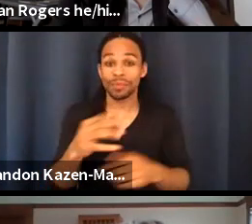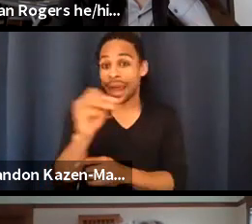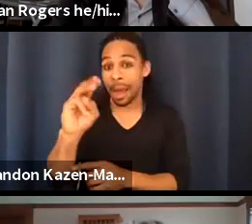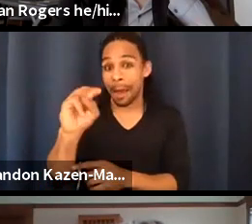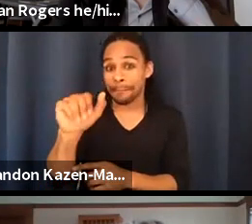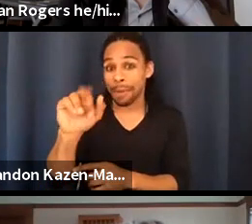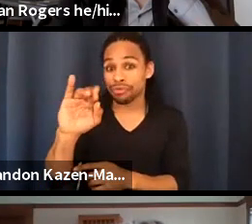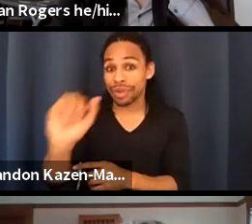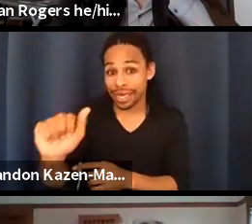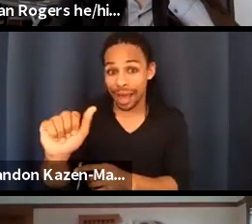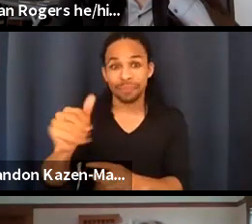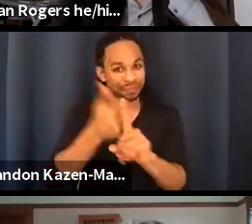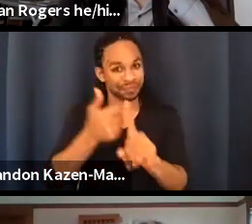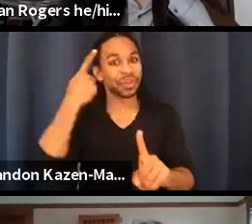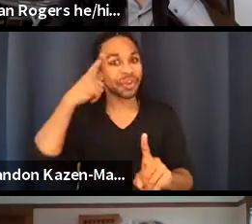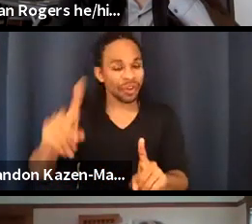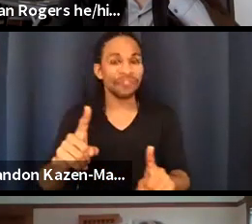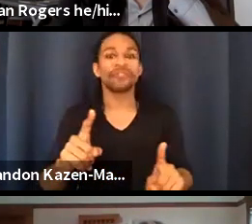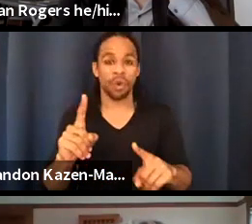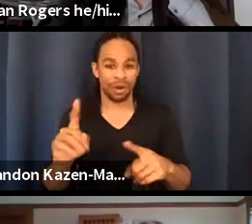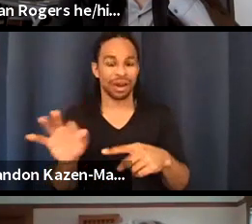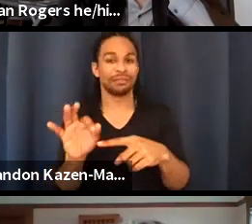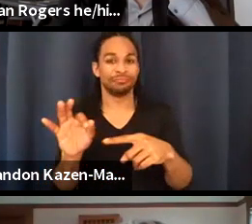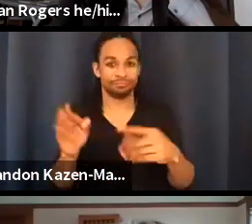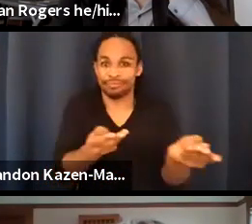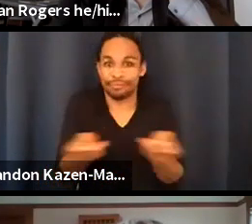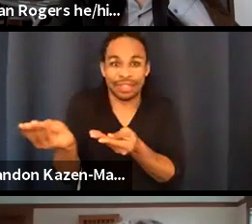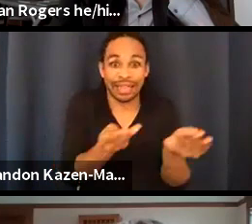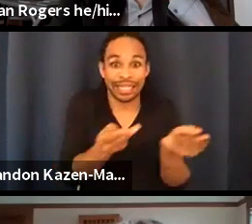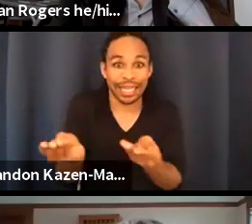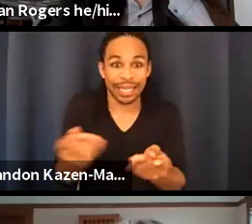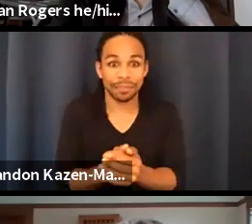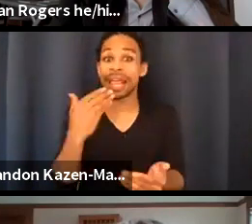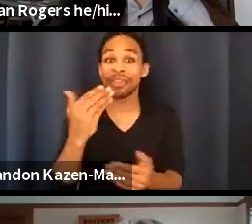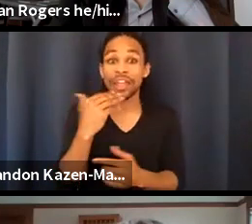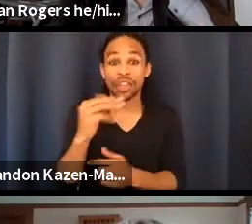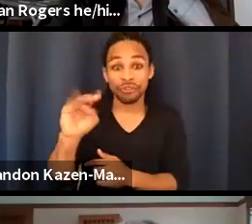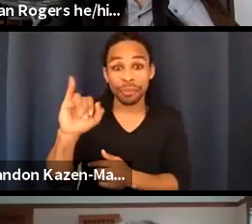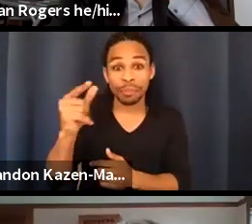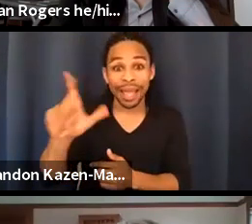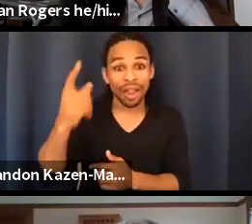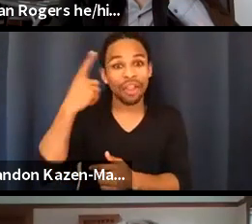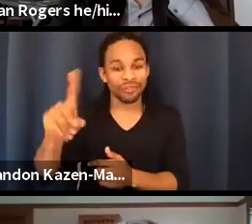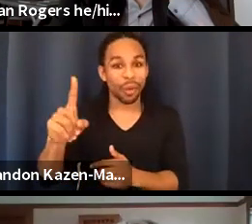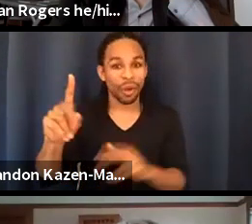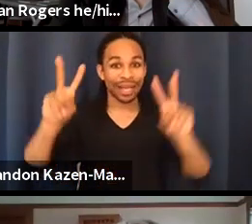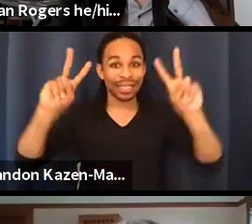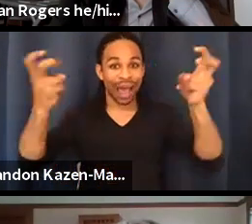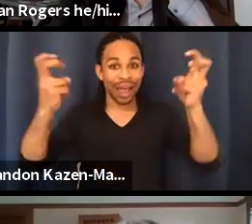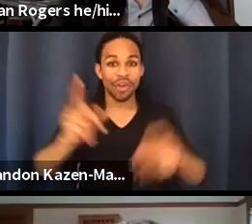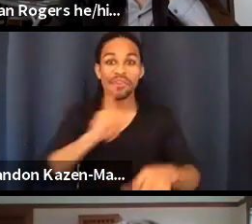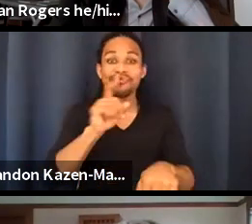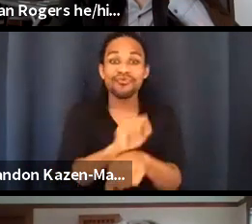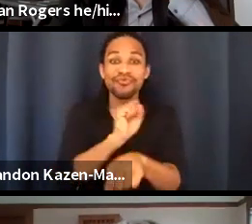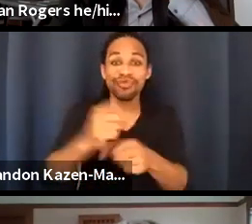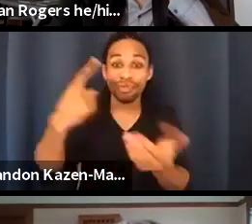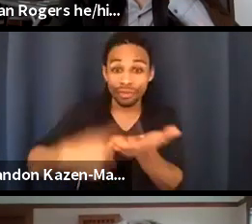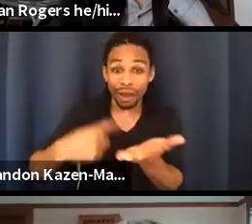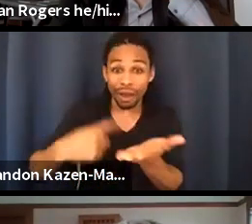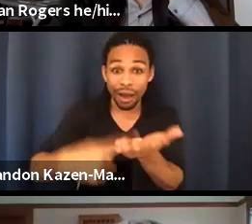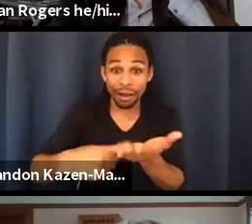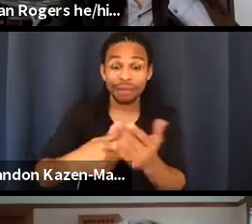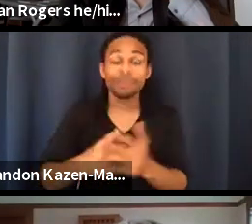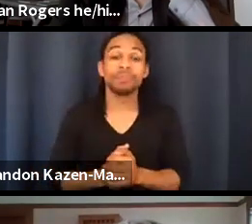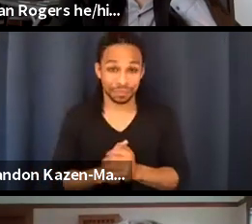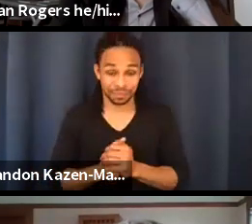Thank you, Miguel Gutierrez, for gifting the name Real Talk for the night. Thank you, Abrams Arts Center and HowlRound for